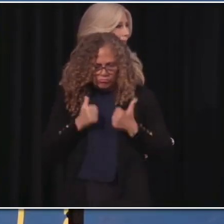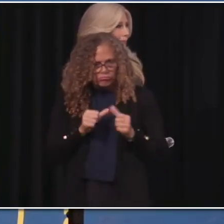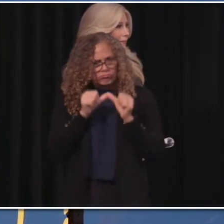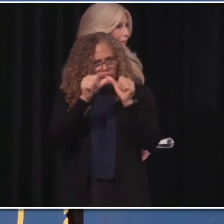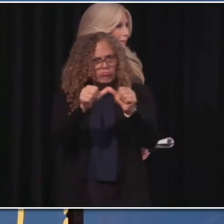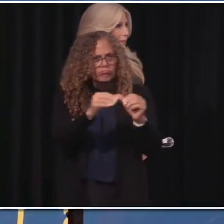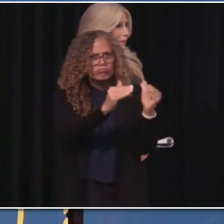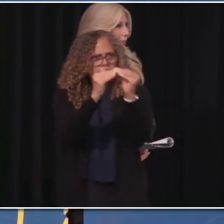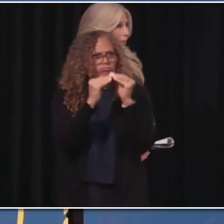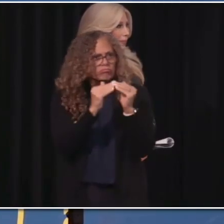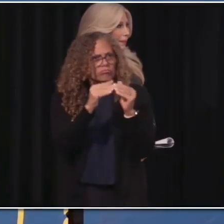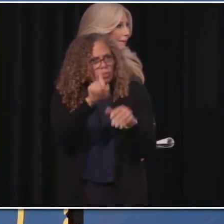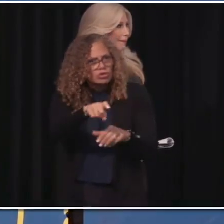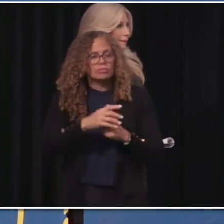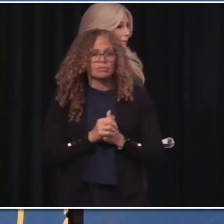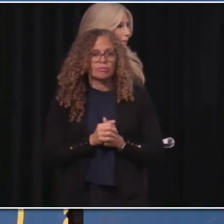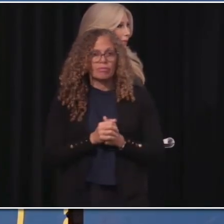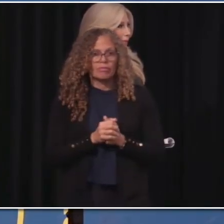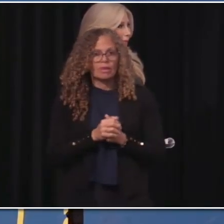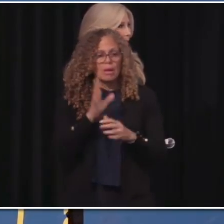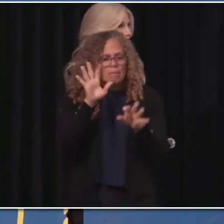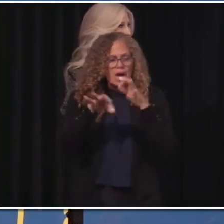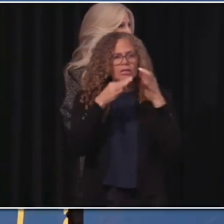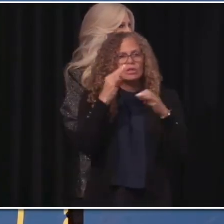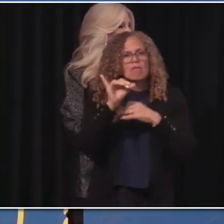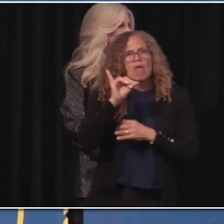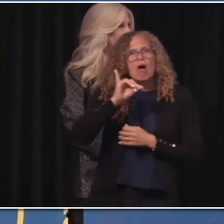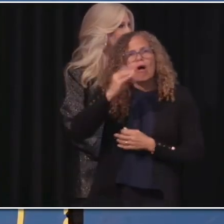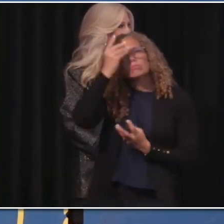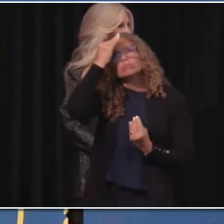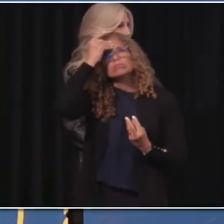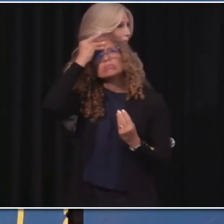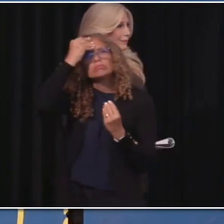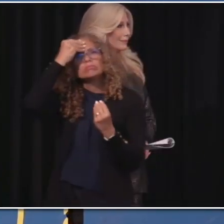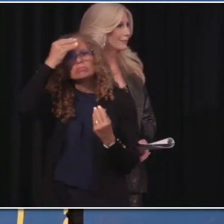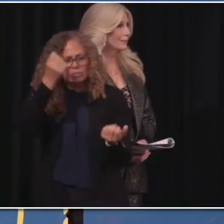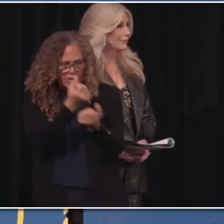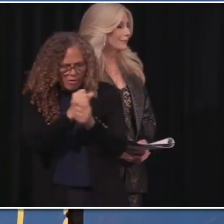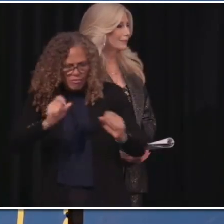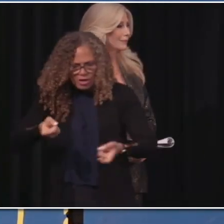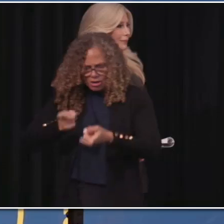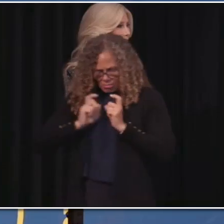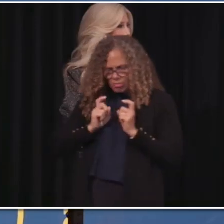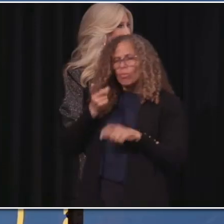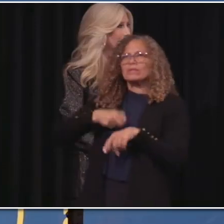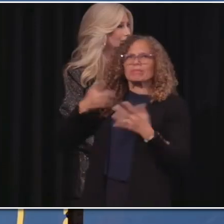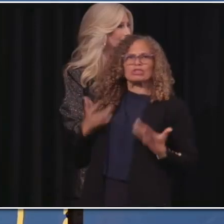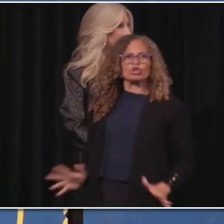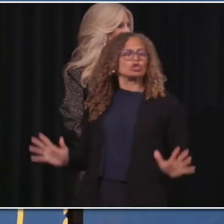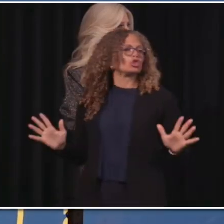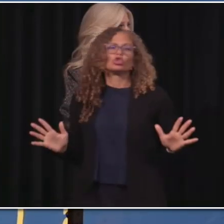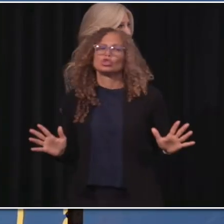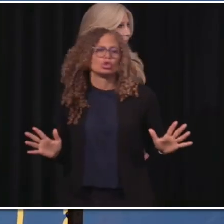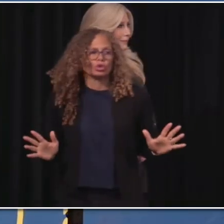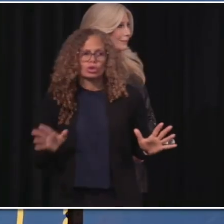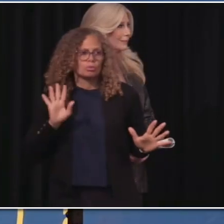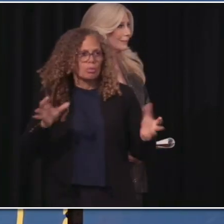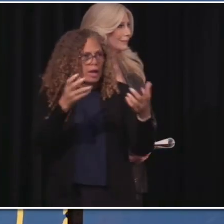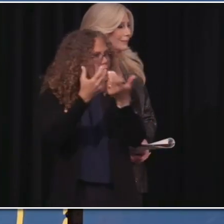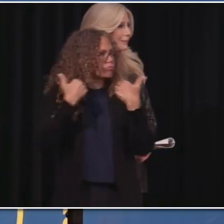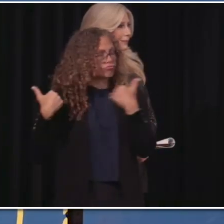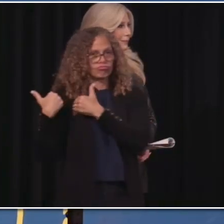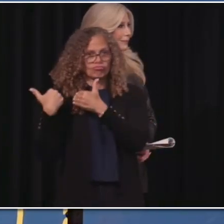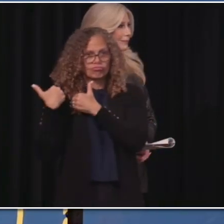world. Passover reminds us that freedom is not a one-time gift, but a sacred